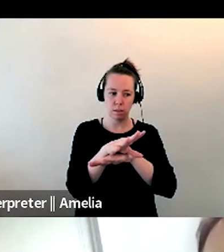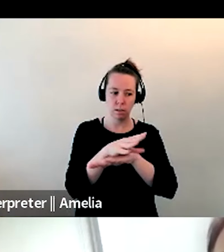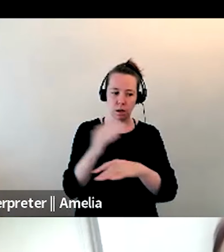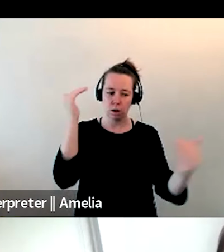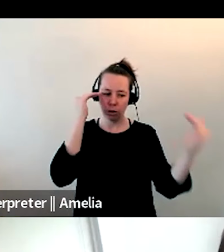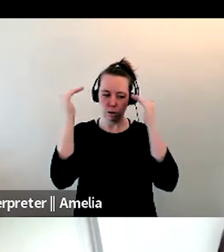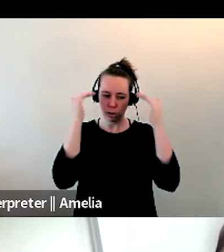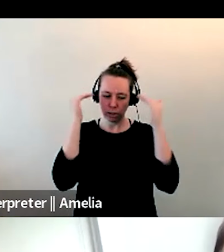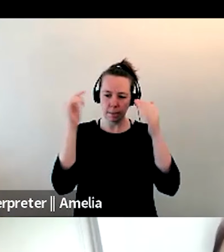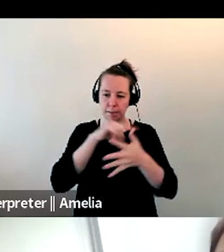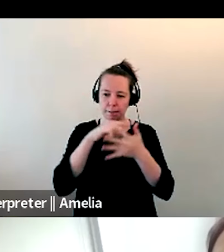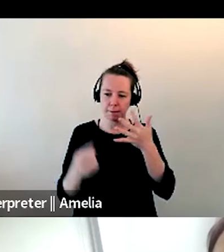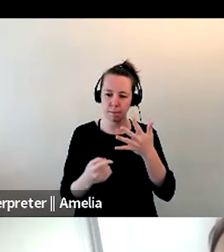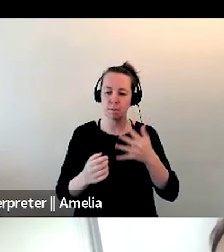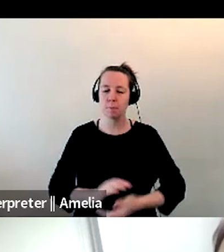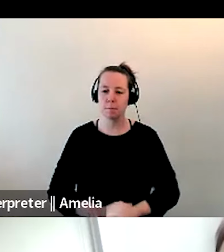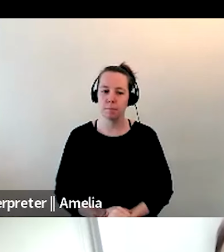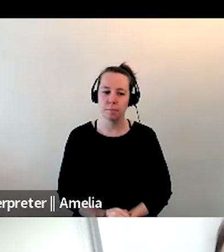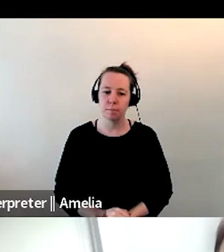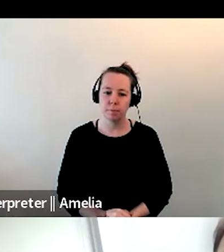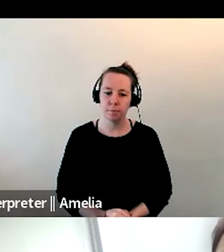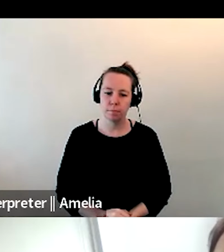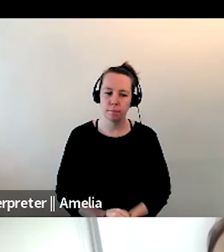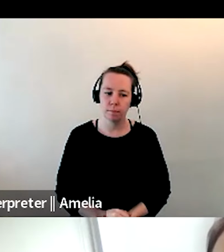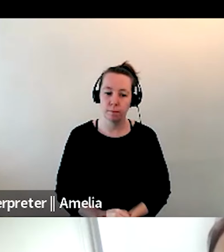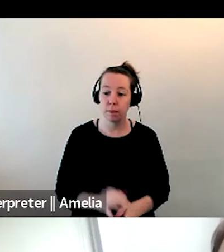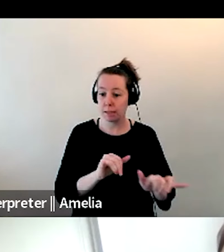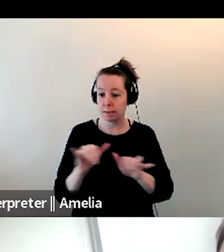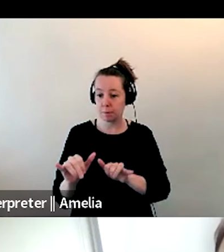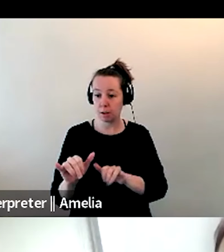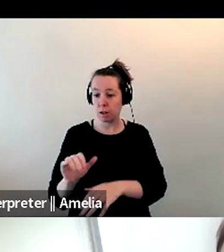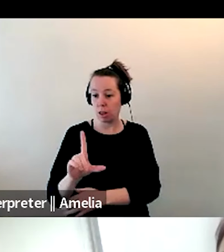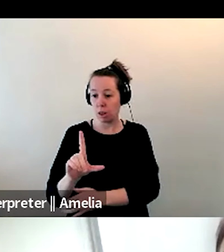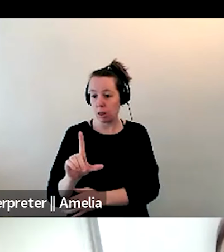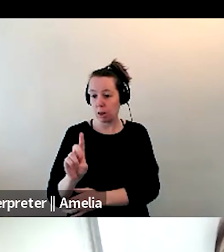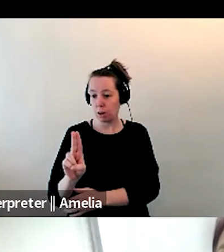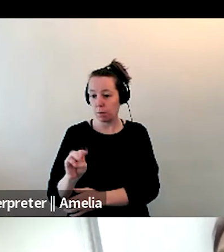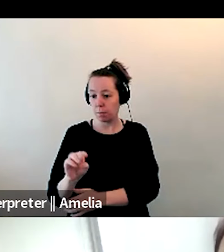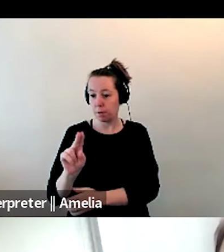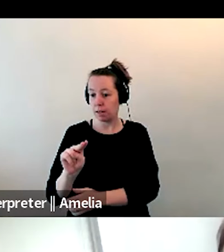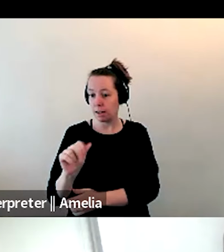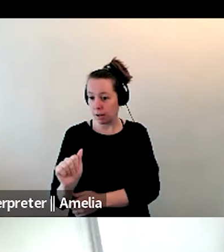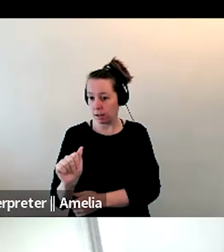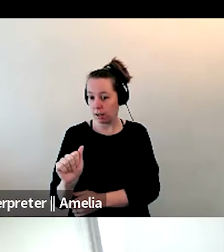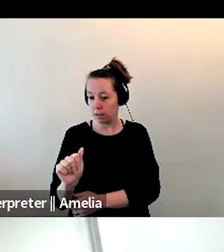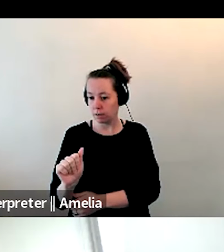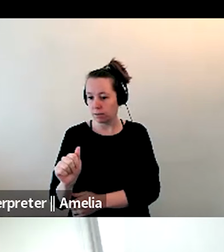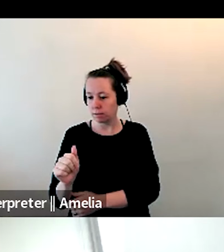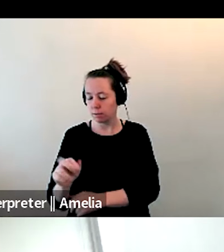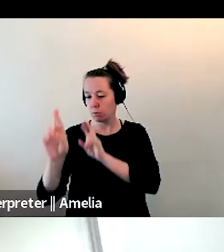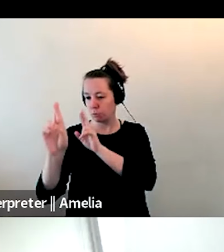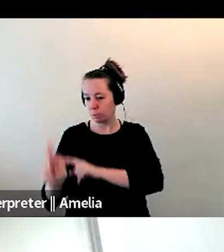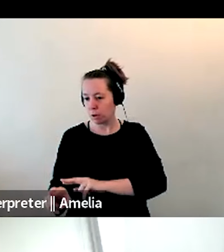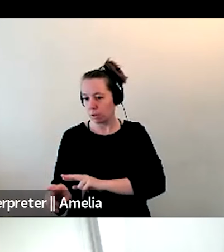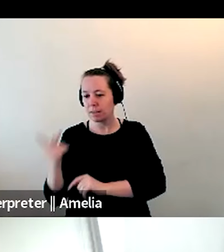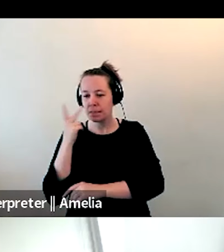conscientiousness. It actually is similar to Lumina on the outcome. I have done that twice because we